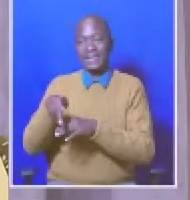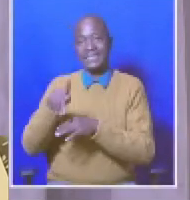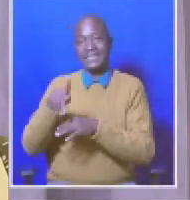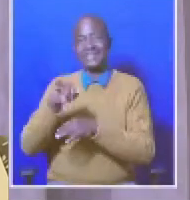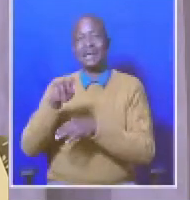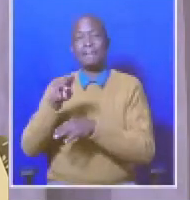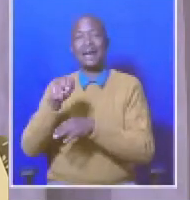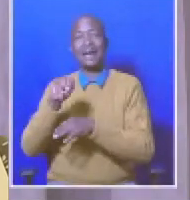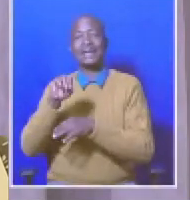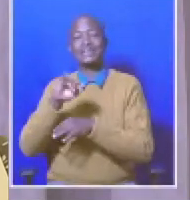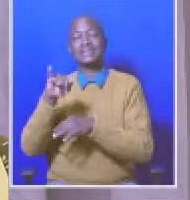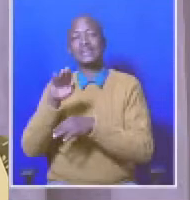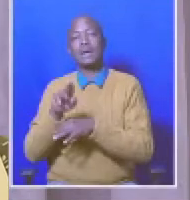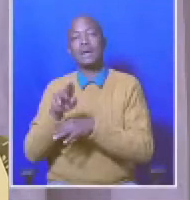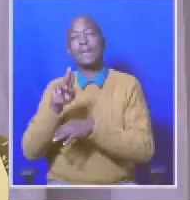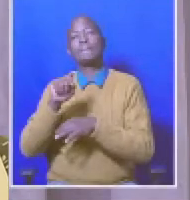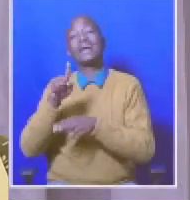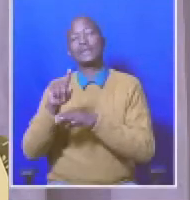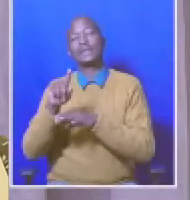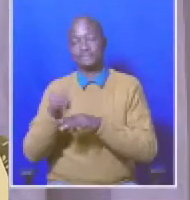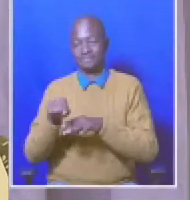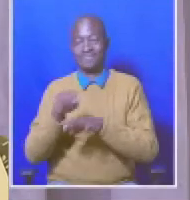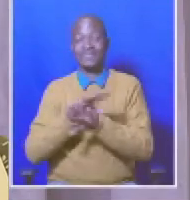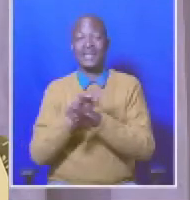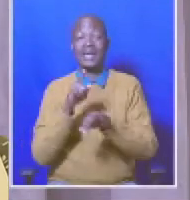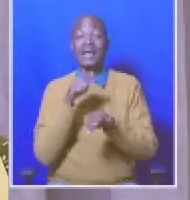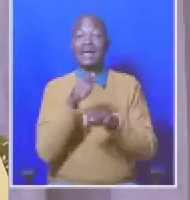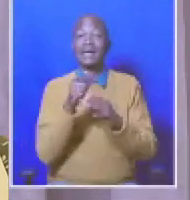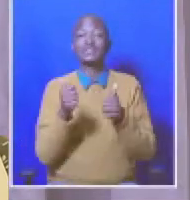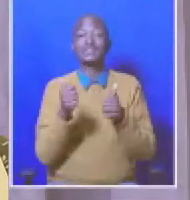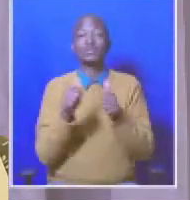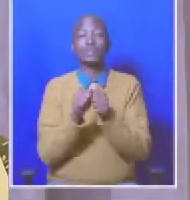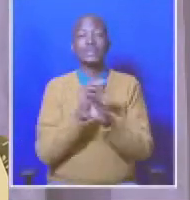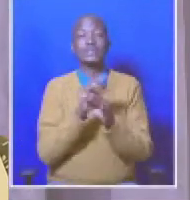is a collaboration between the city, the private sector,